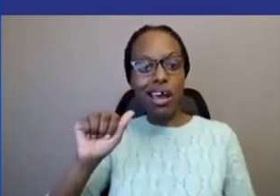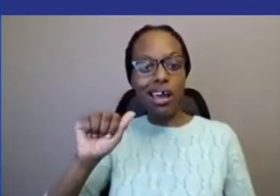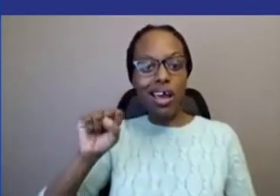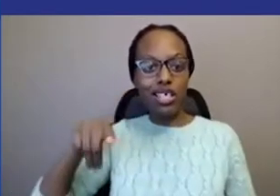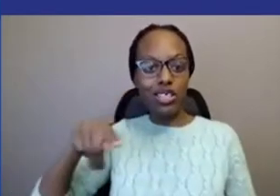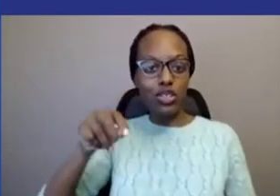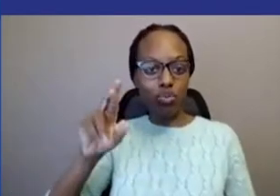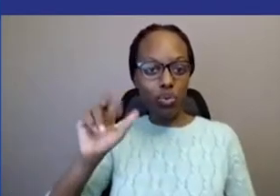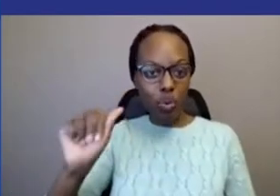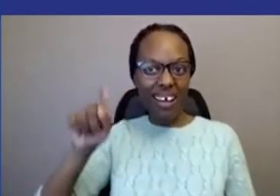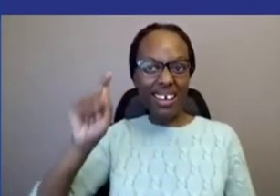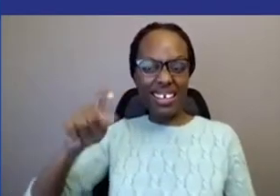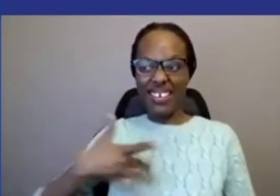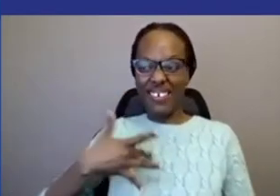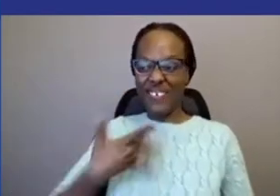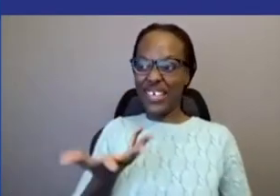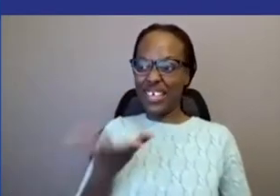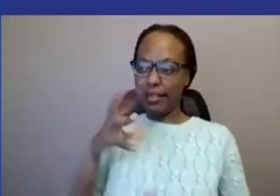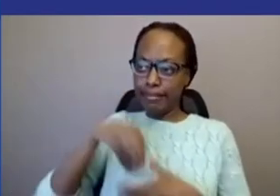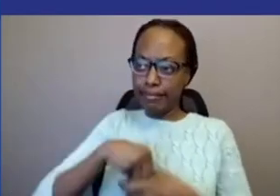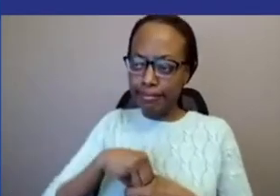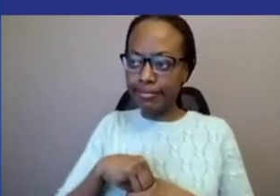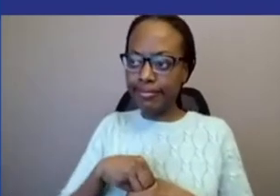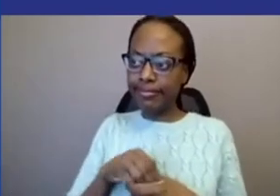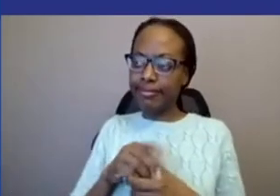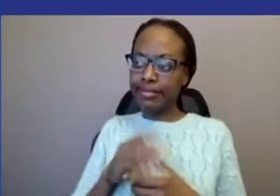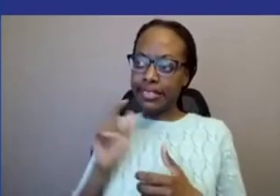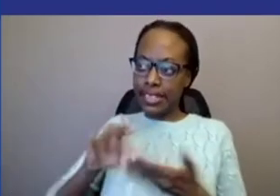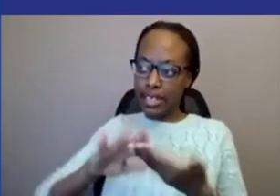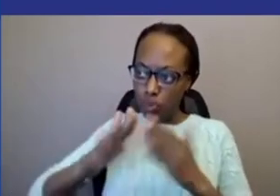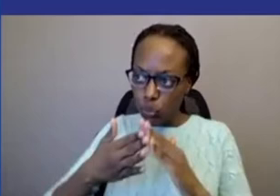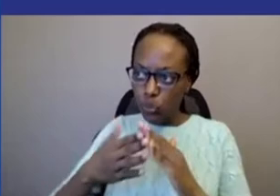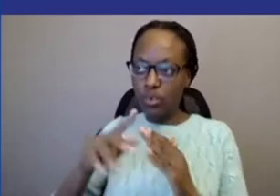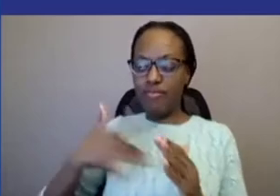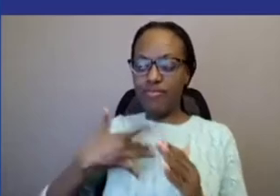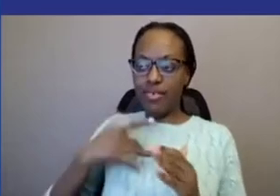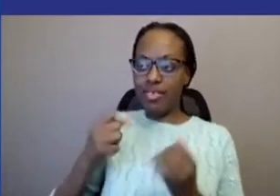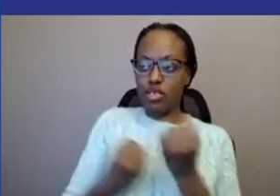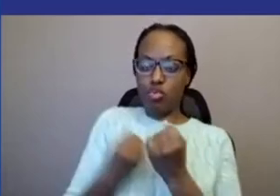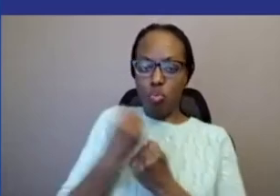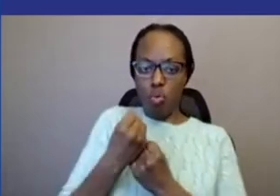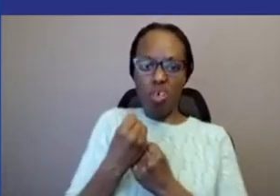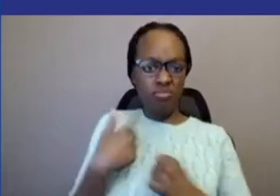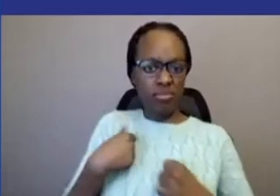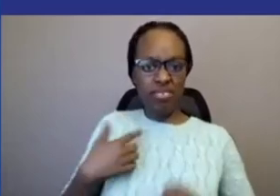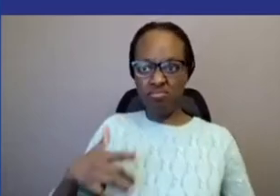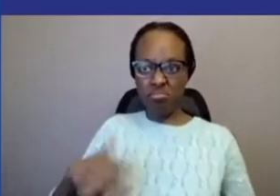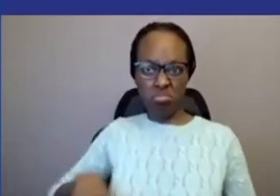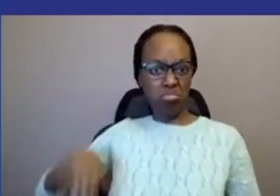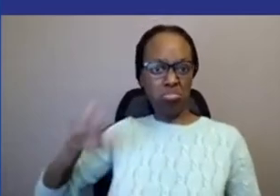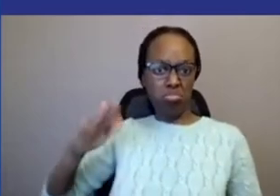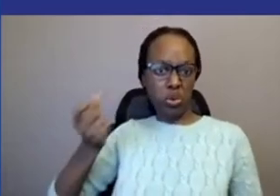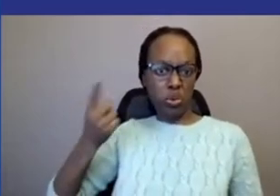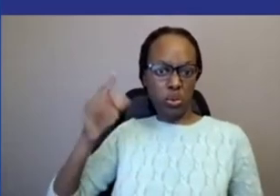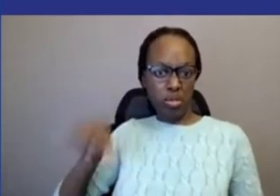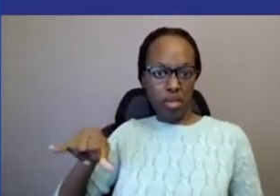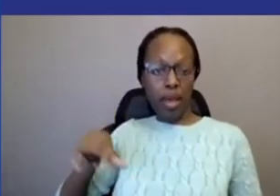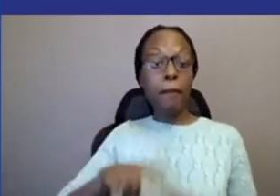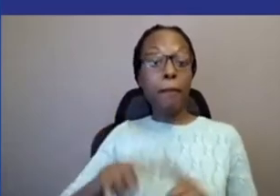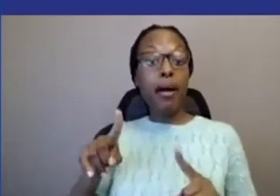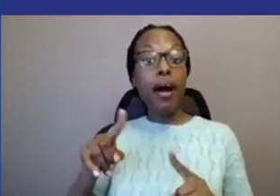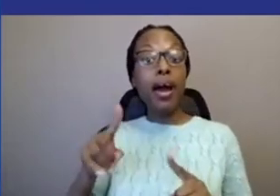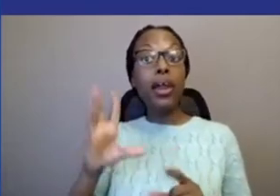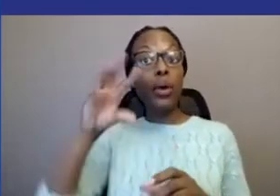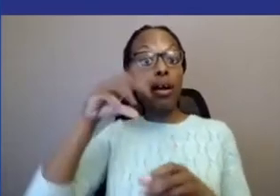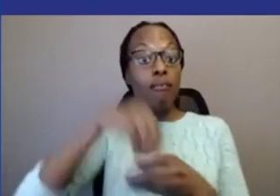in the community and support for one another. I understood all that from a young adult. But in walking balls and competing in balls, I